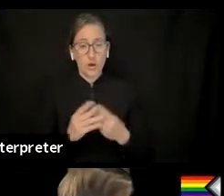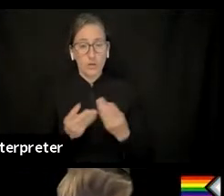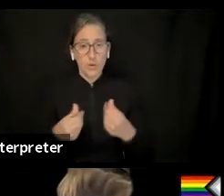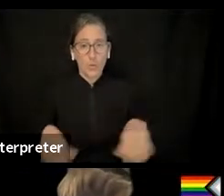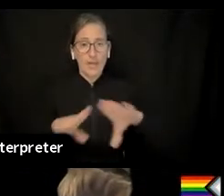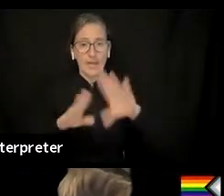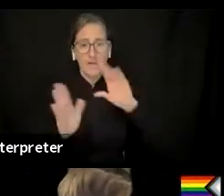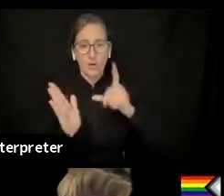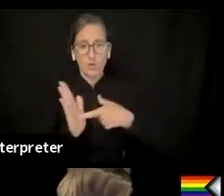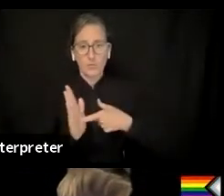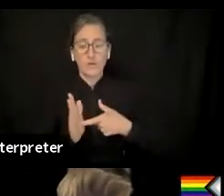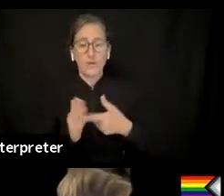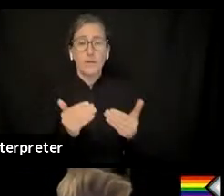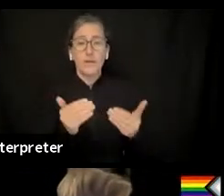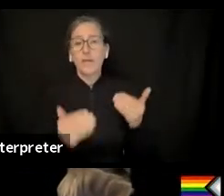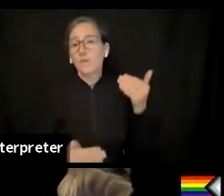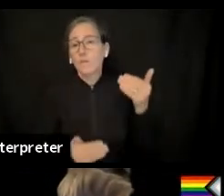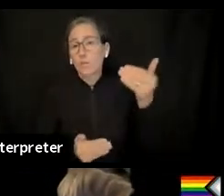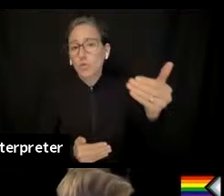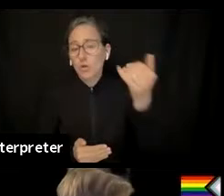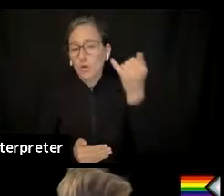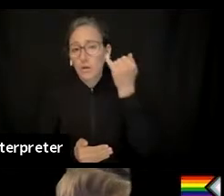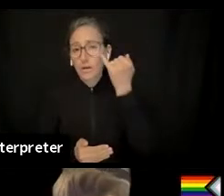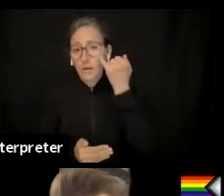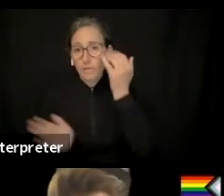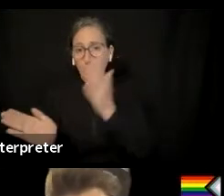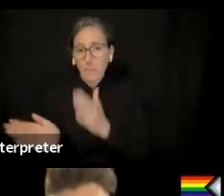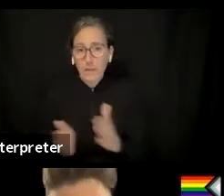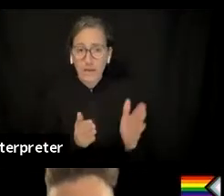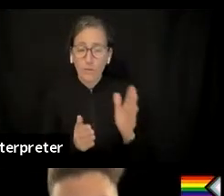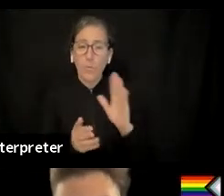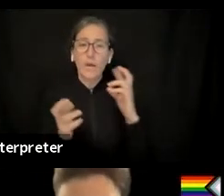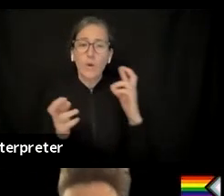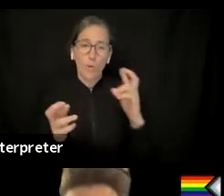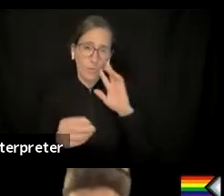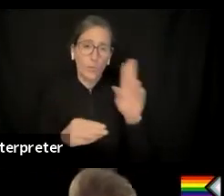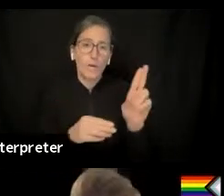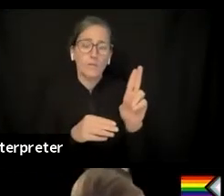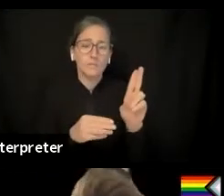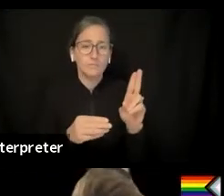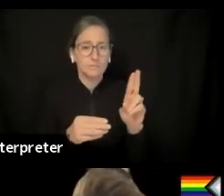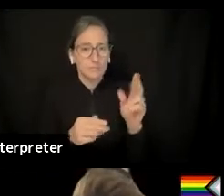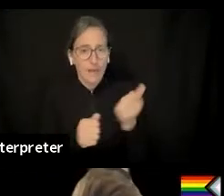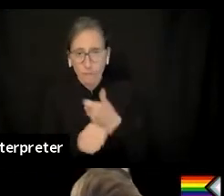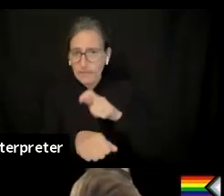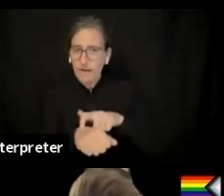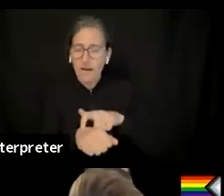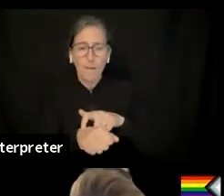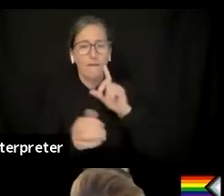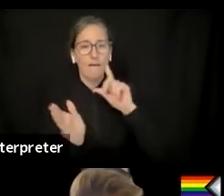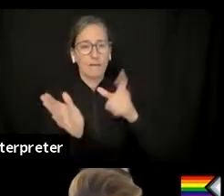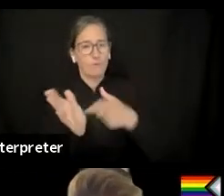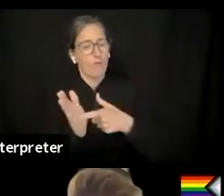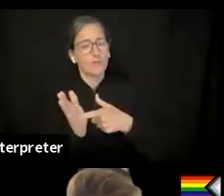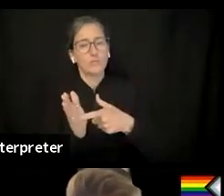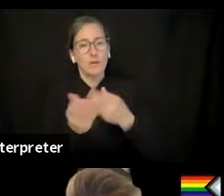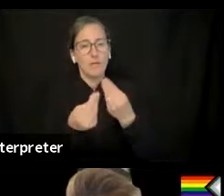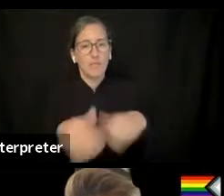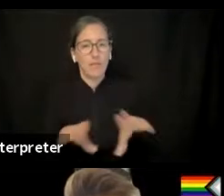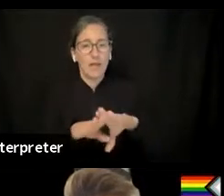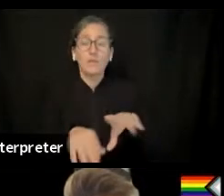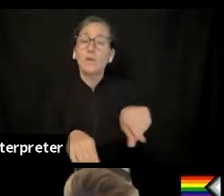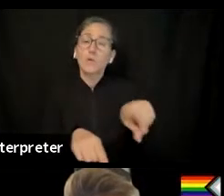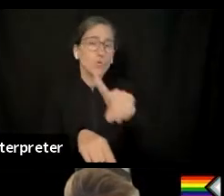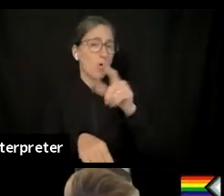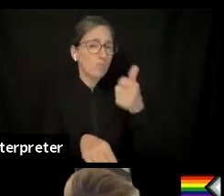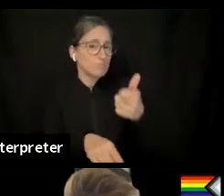to consider to continue with land acknowledgements, which I imagine you will, you're going to determine how it is read, by whom, and even